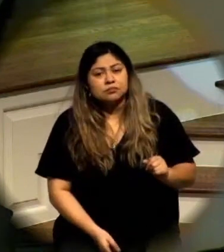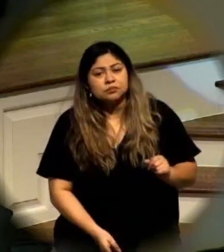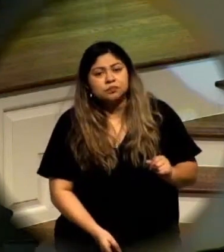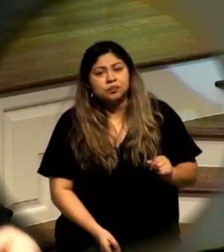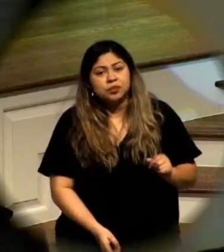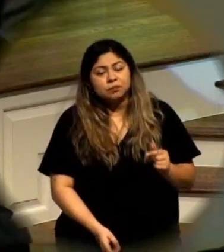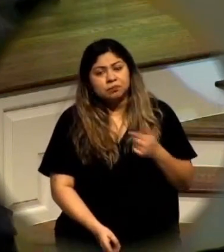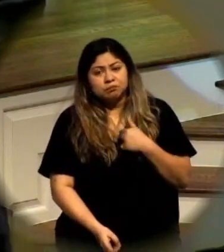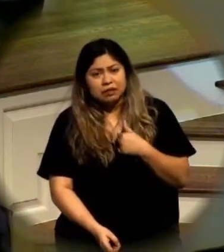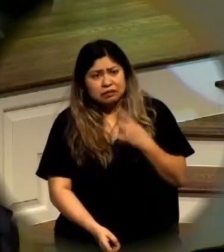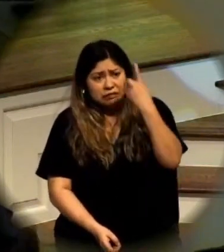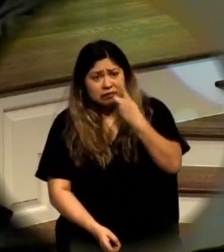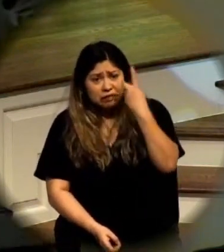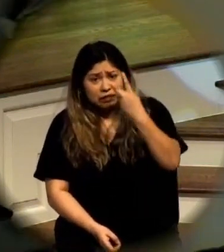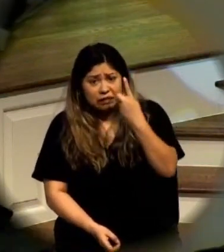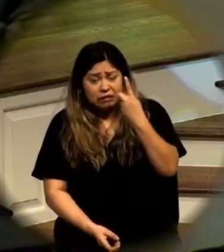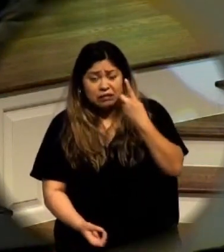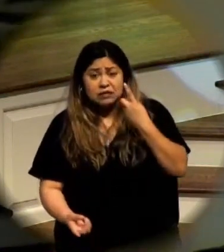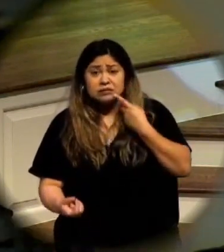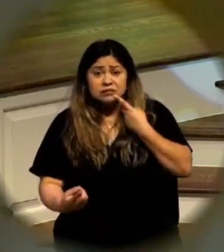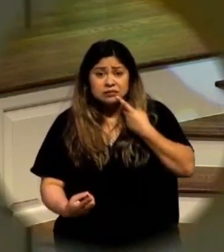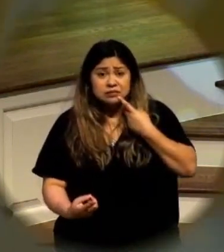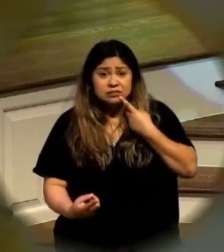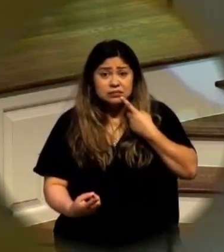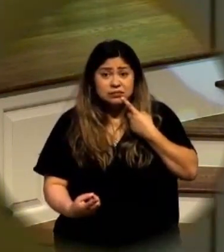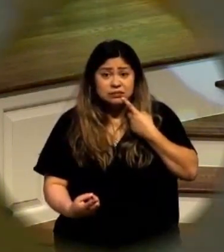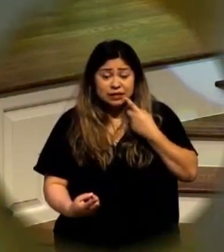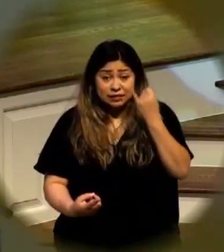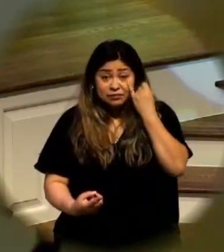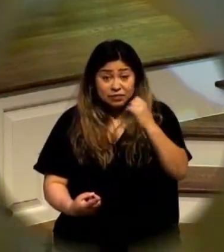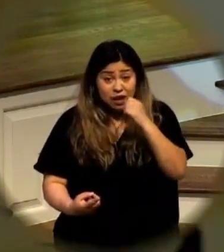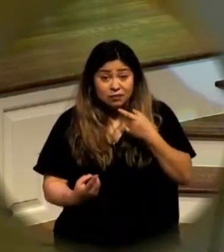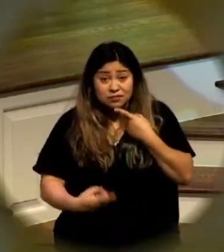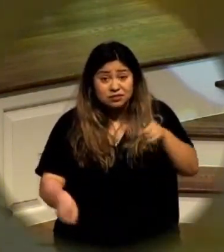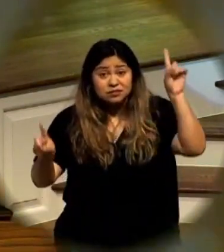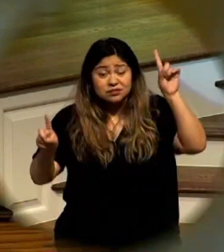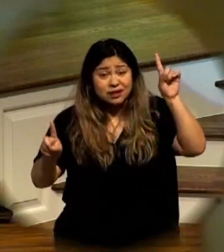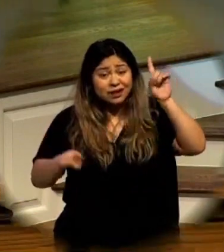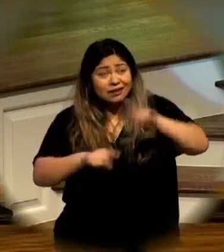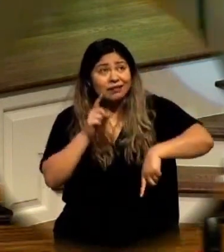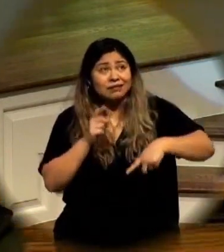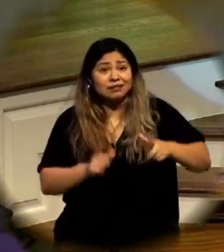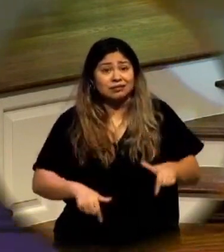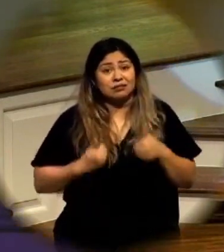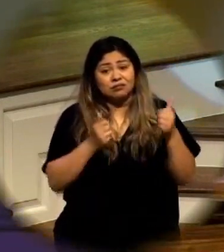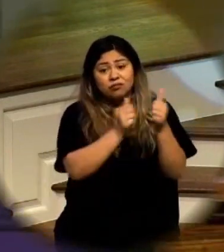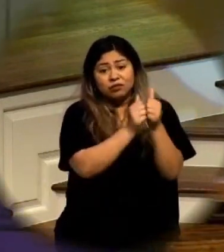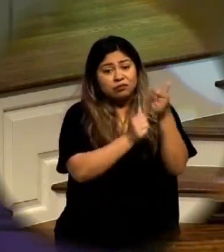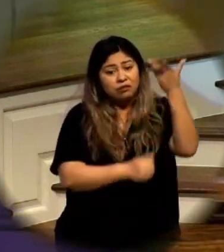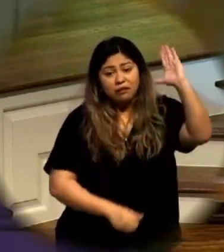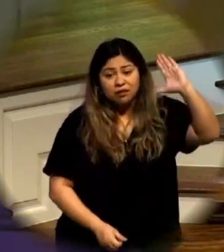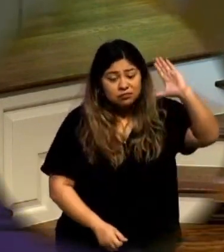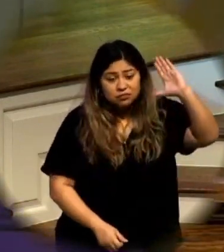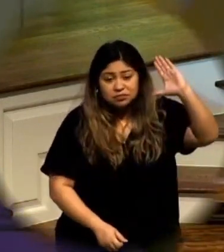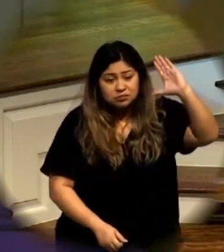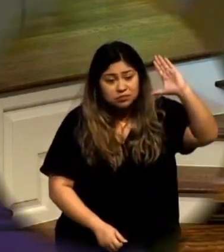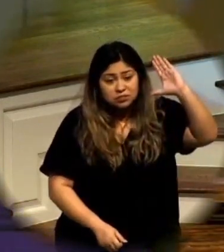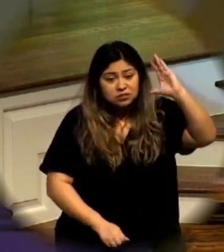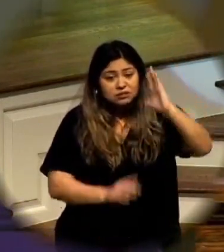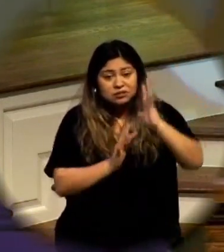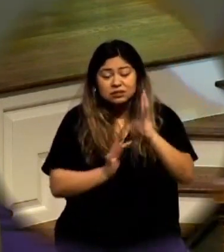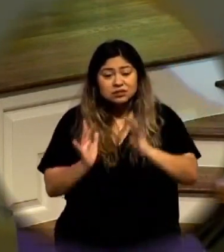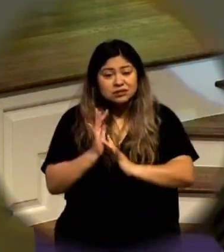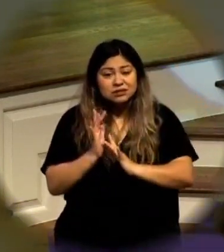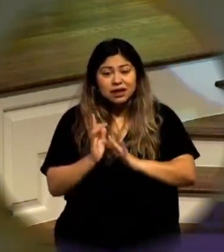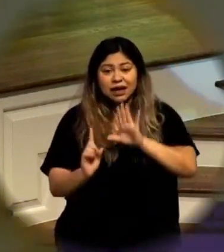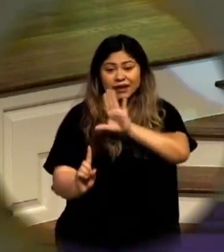acceptable to God. But the Bible, if we read and pay attention to Jesus' words, says the opposite, doesn't it? Jesus' theology is not